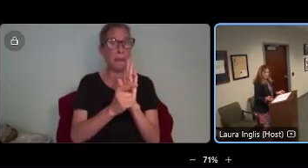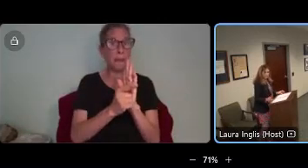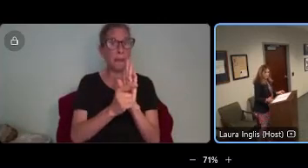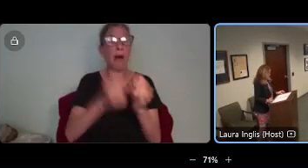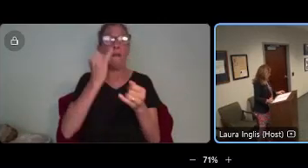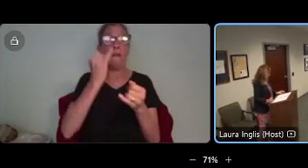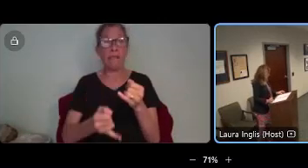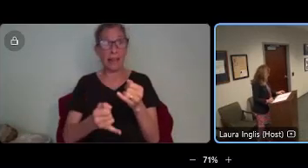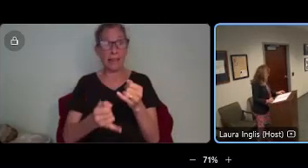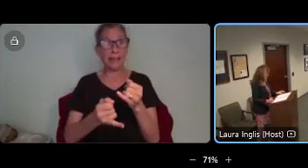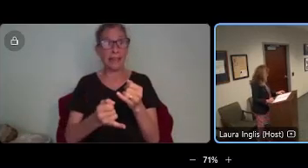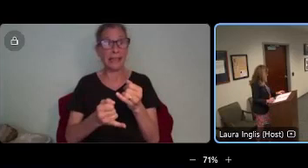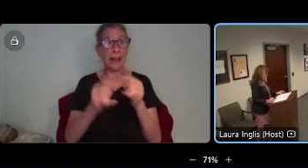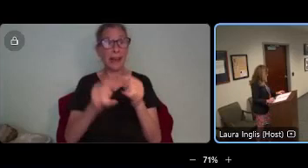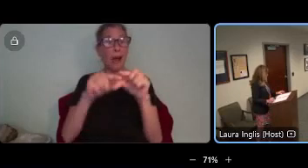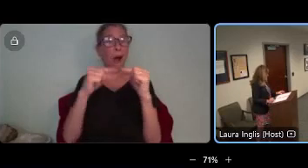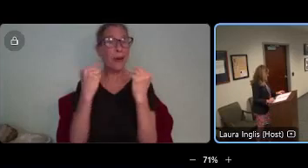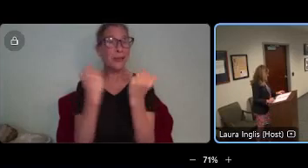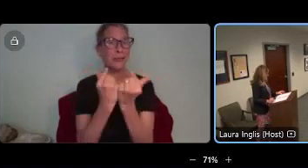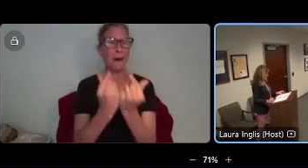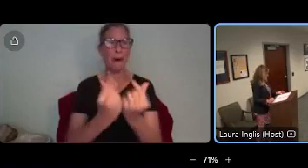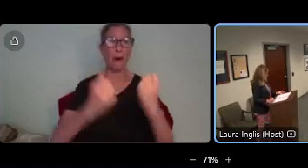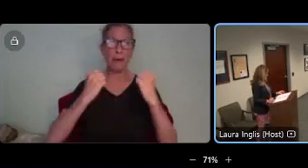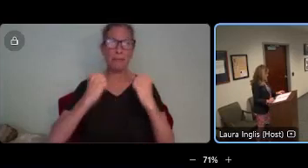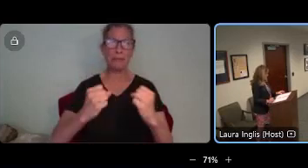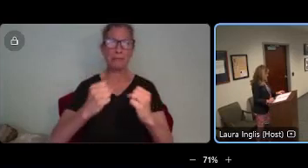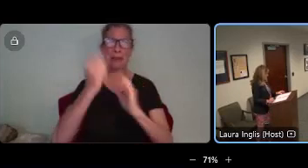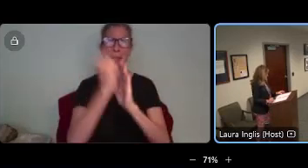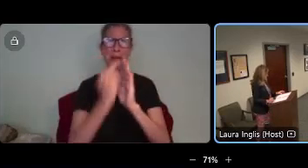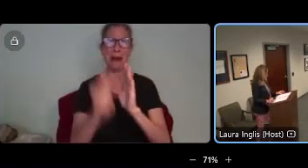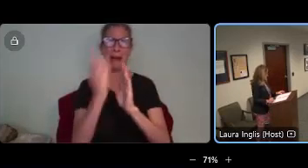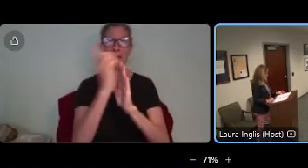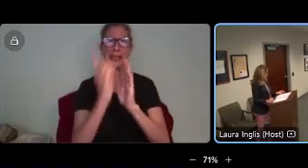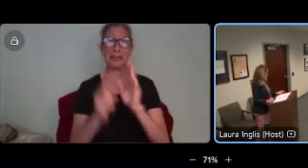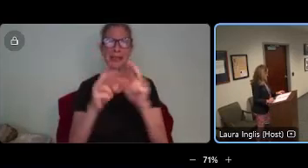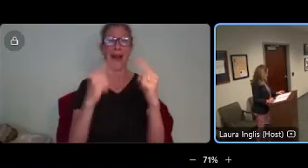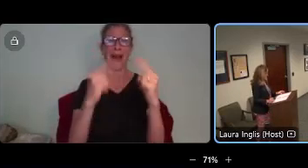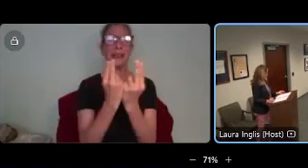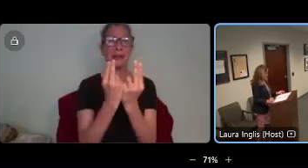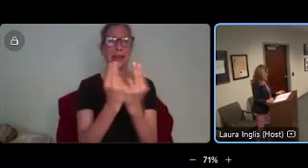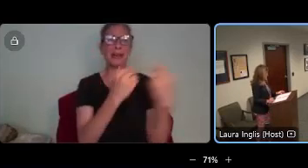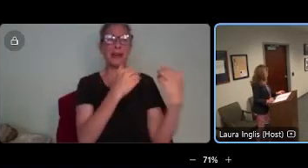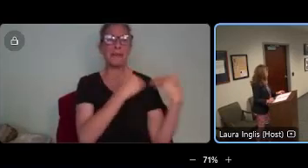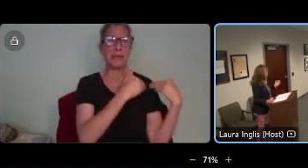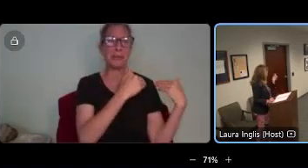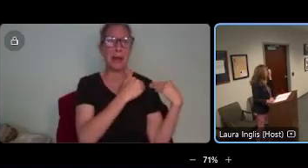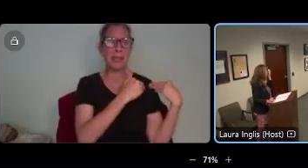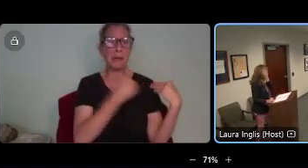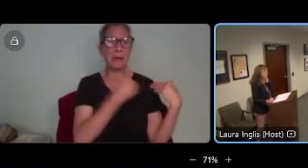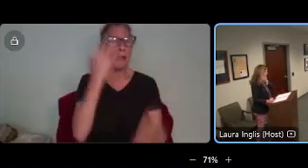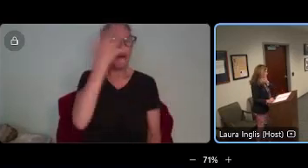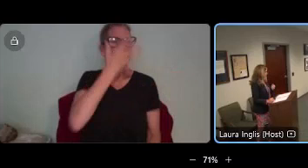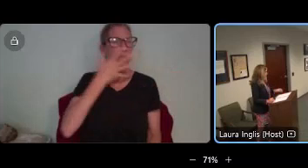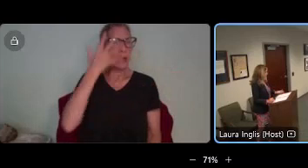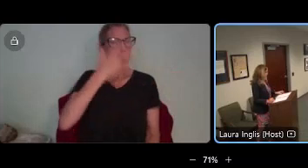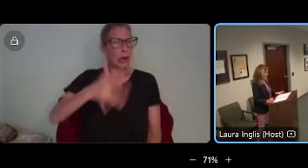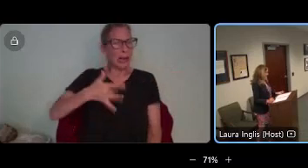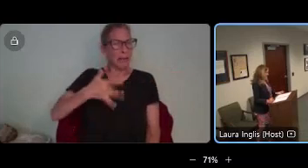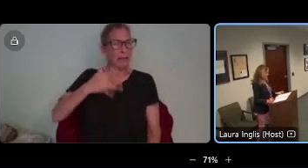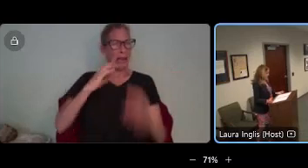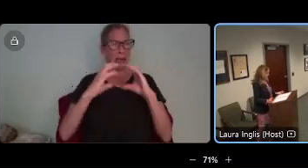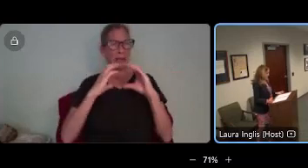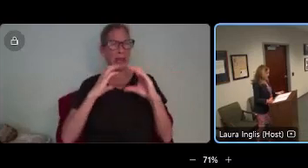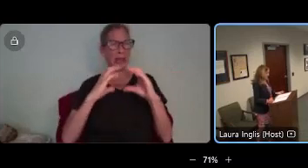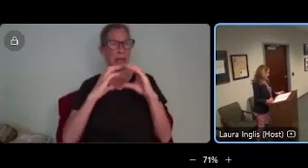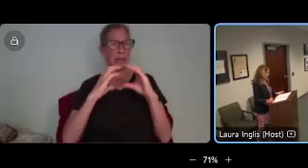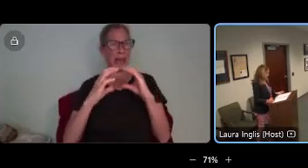Finally, our small but mighty graphics design unit, led by JP Munnin, is responsible for the look and feel of board communications.